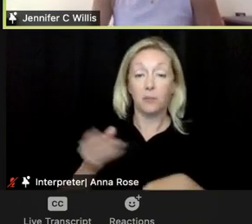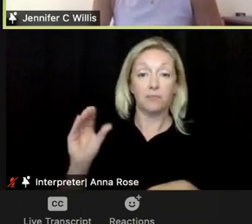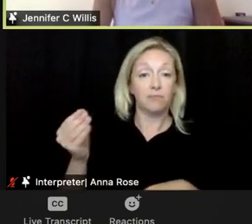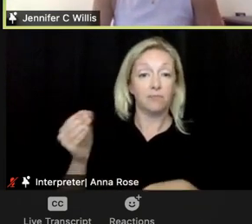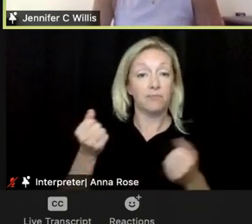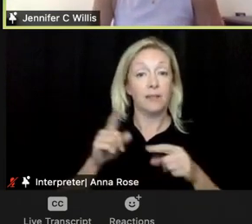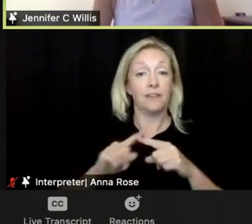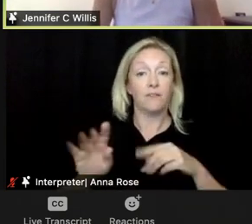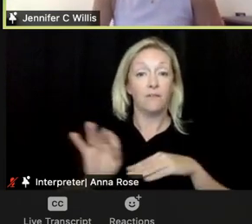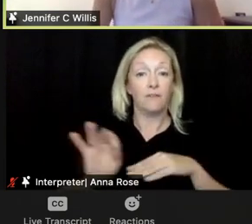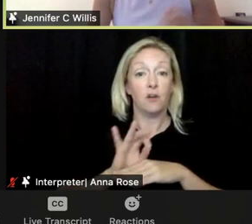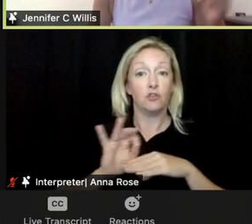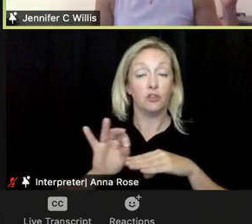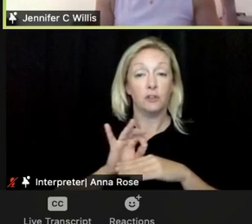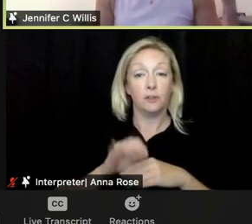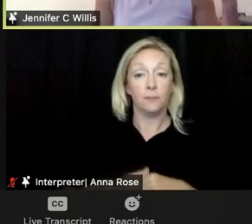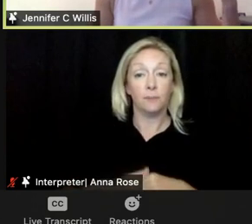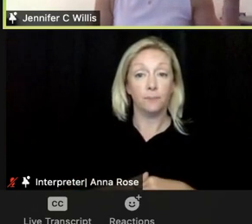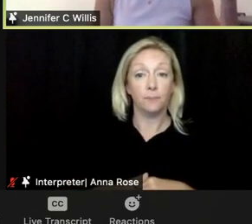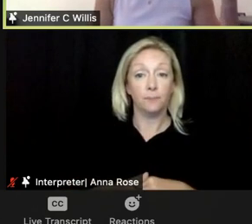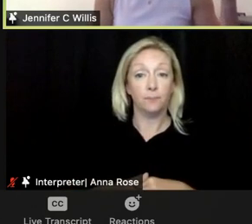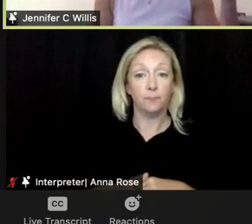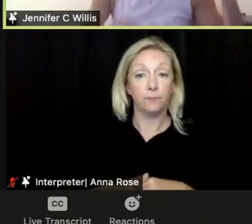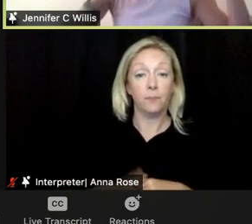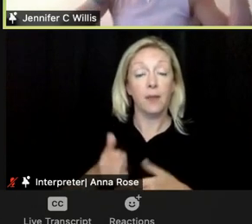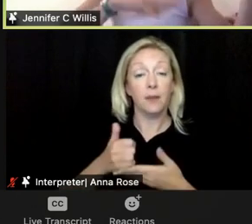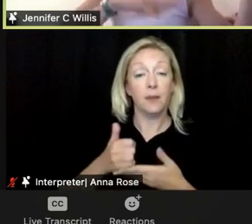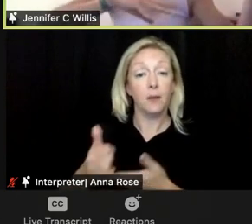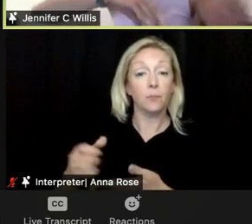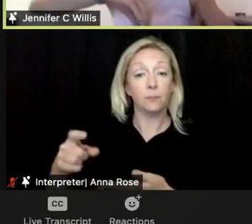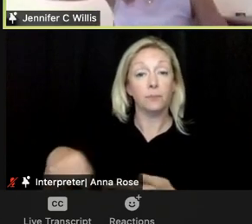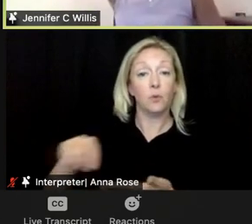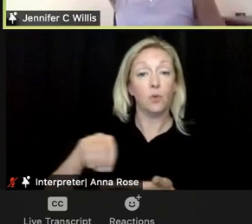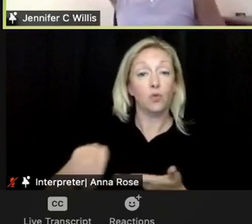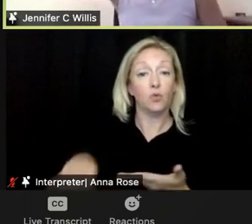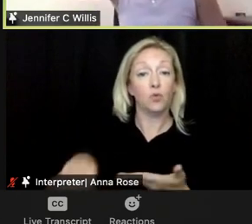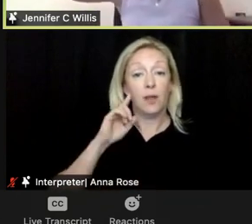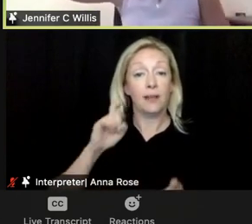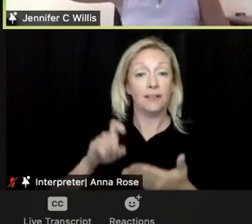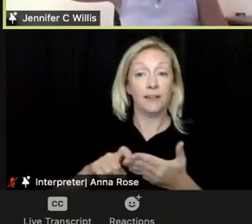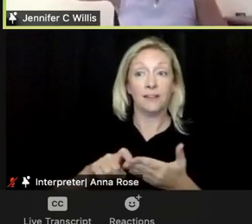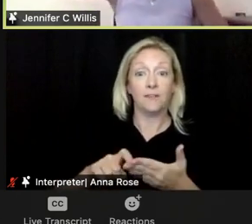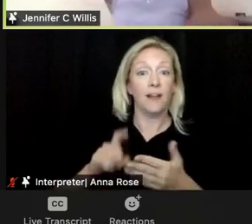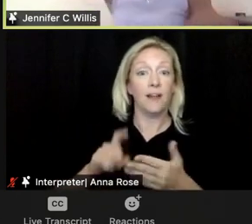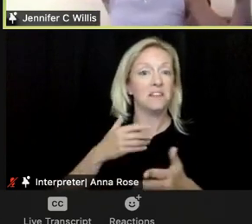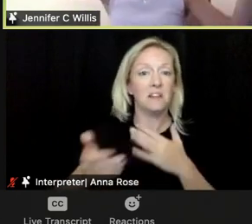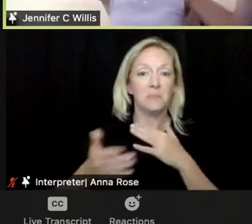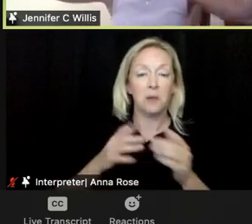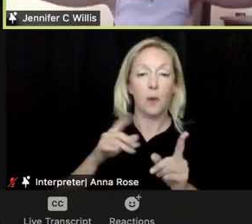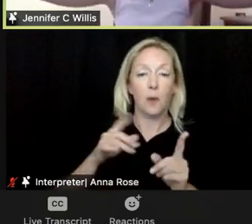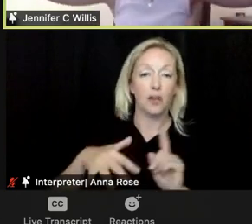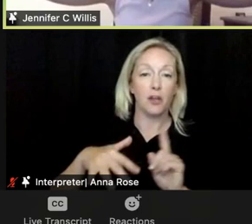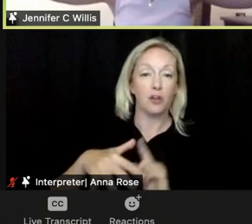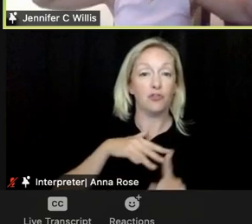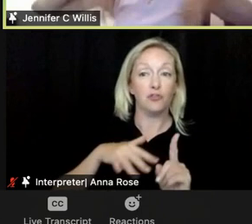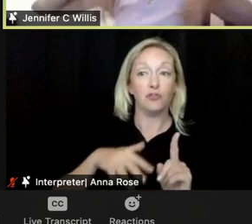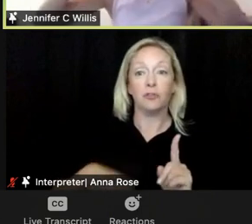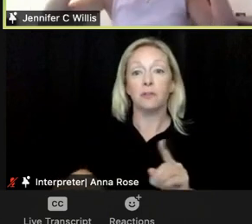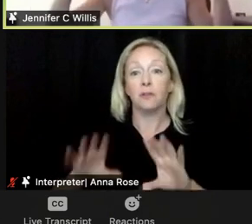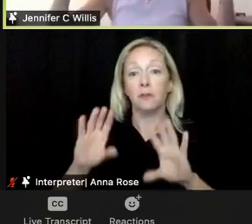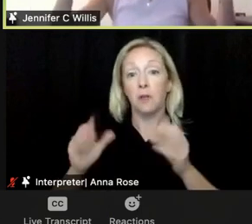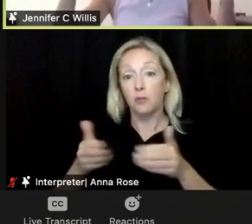purposes, but it's also a way for our students to be able to identify us in a classroom, outside in the community, outside on the